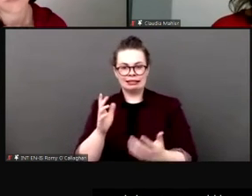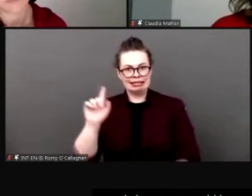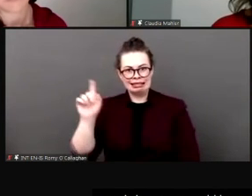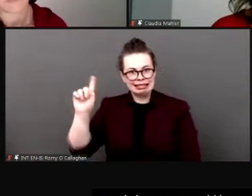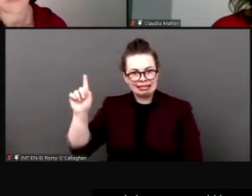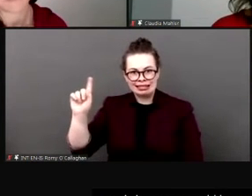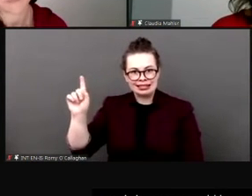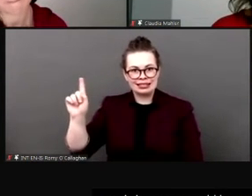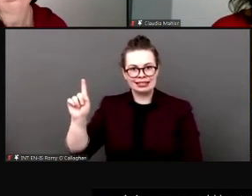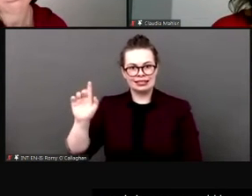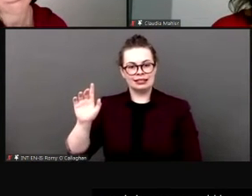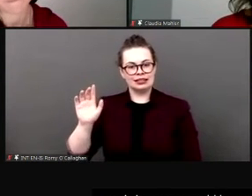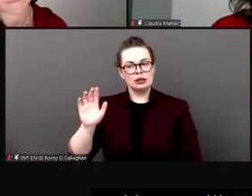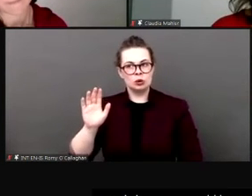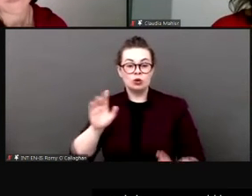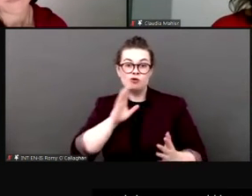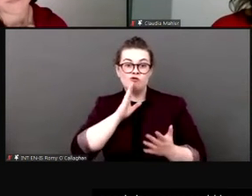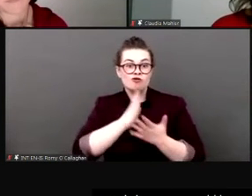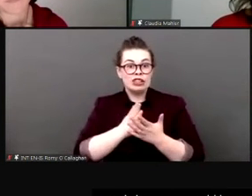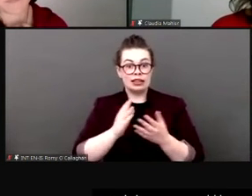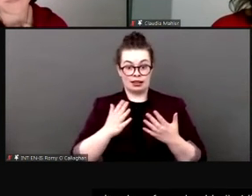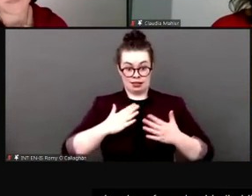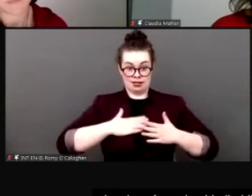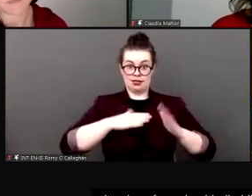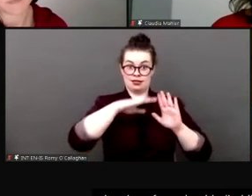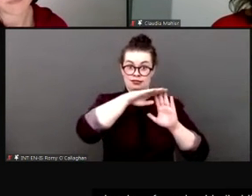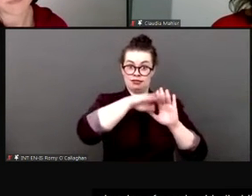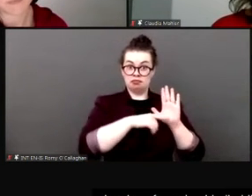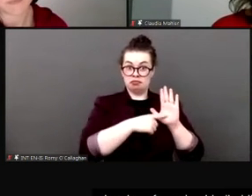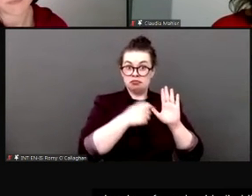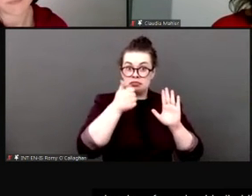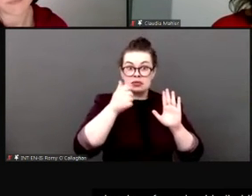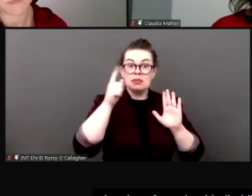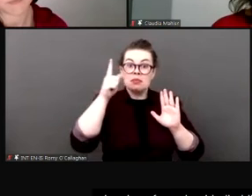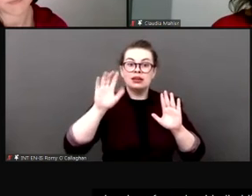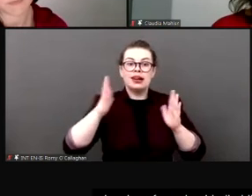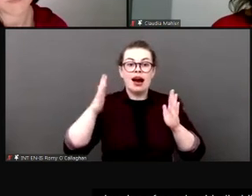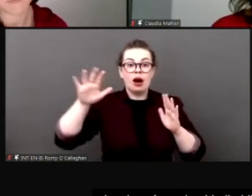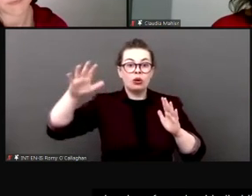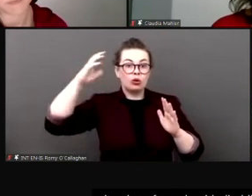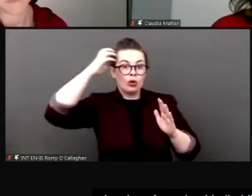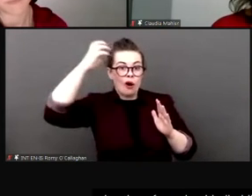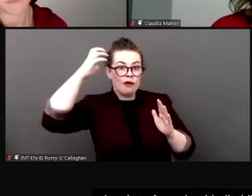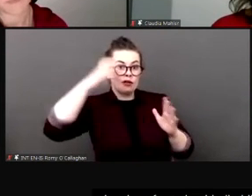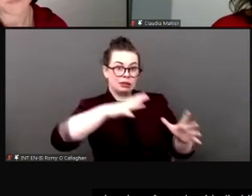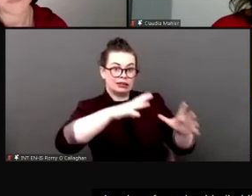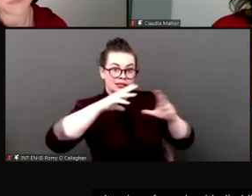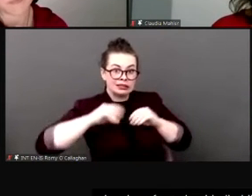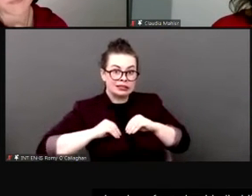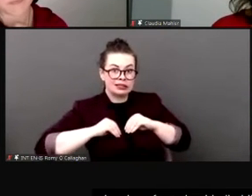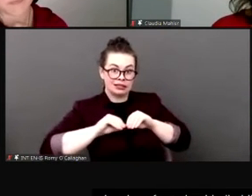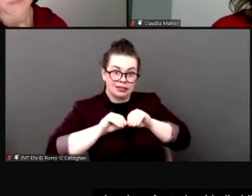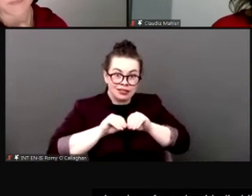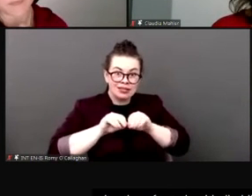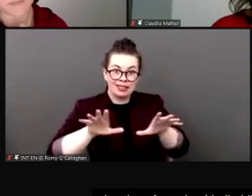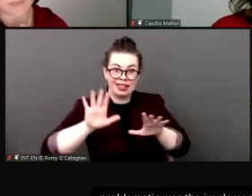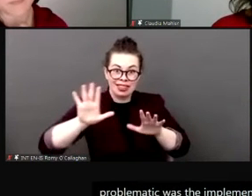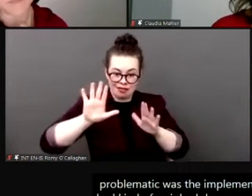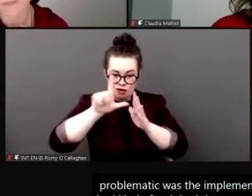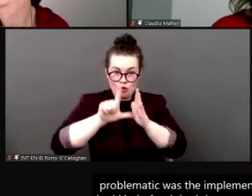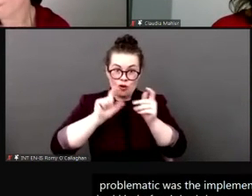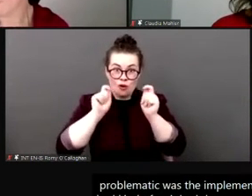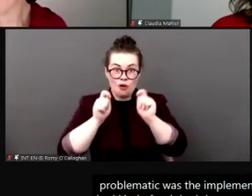was the implementation gap, that ableism had kind of weighed down the otherwise